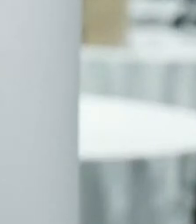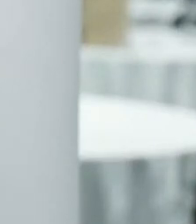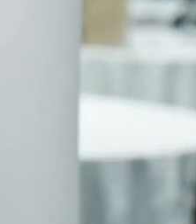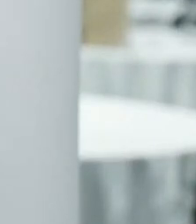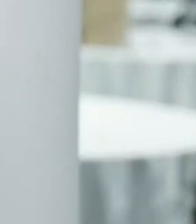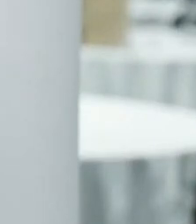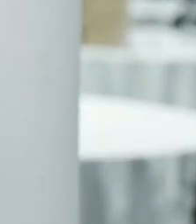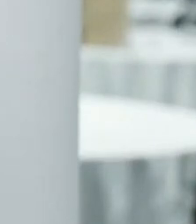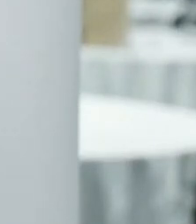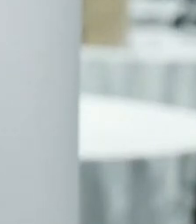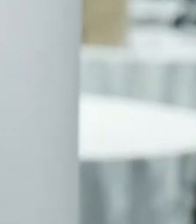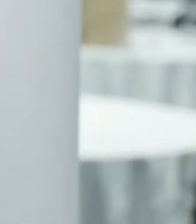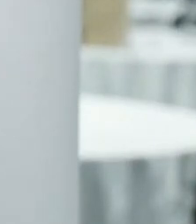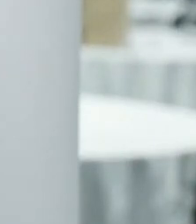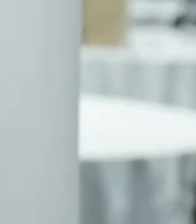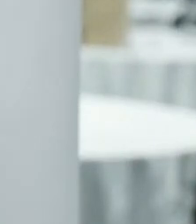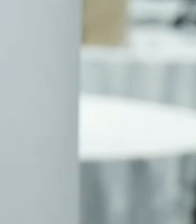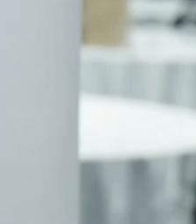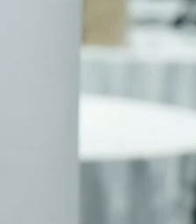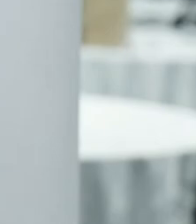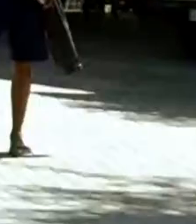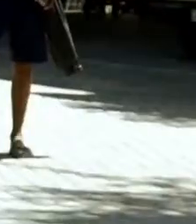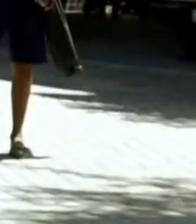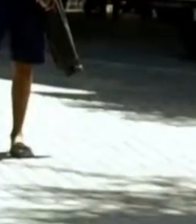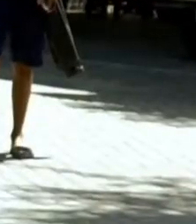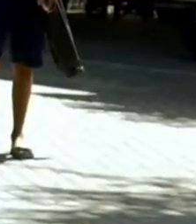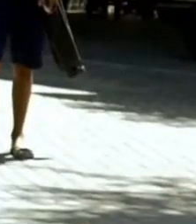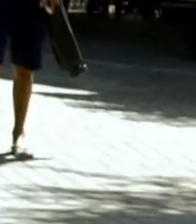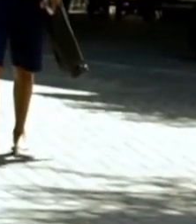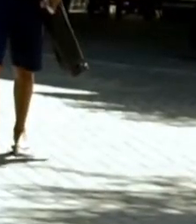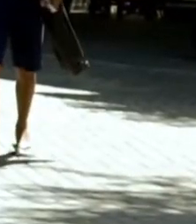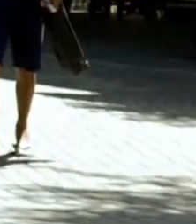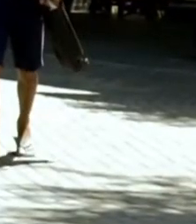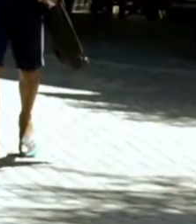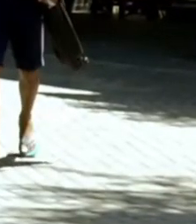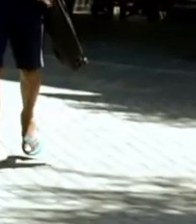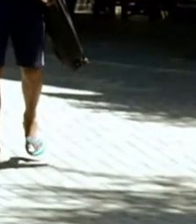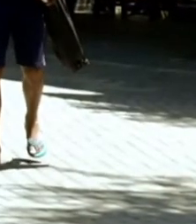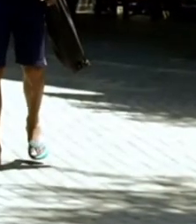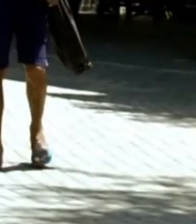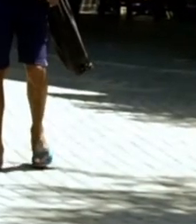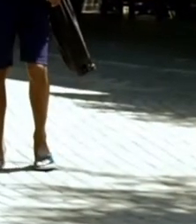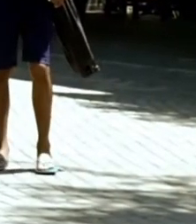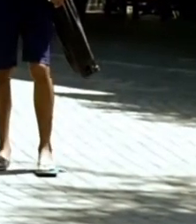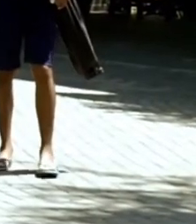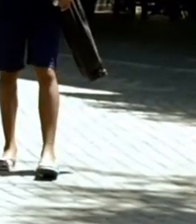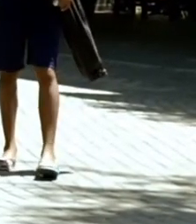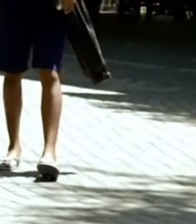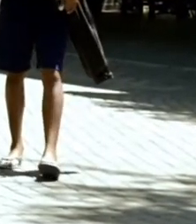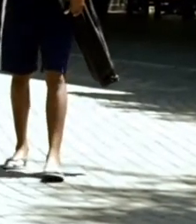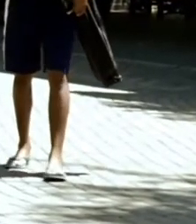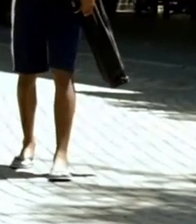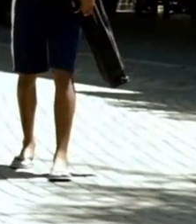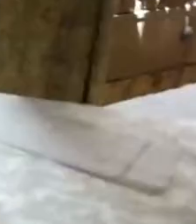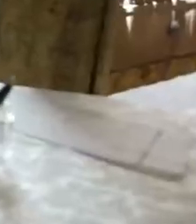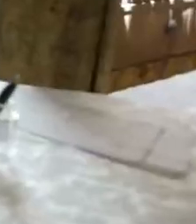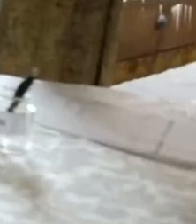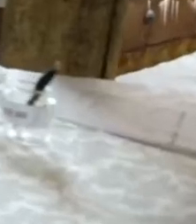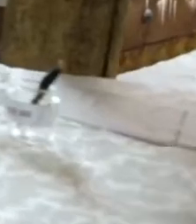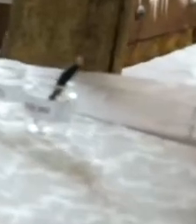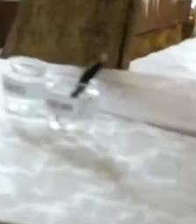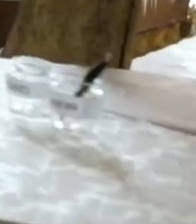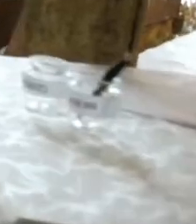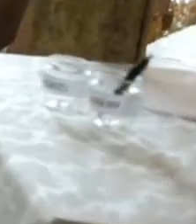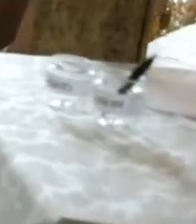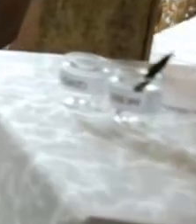main purpose is to groom them to become the real men, where they will make sure that there is